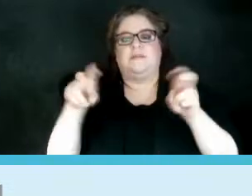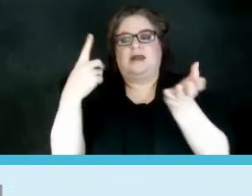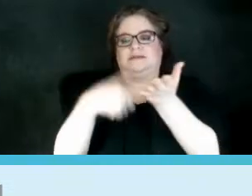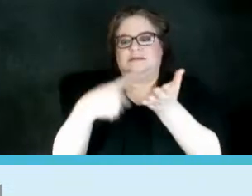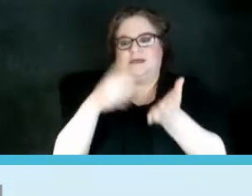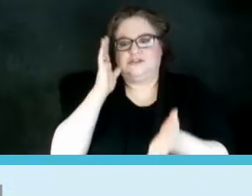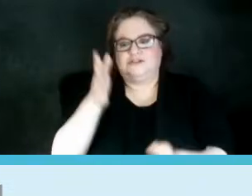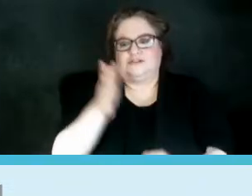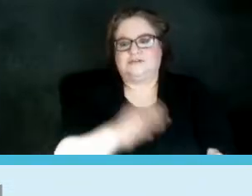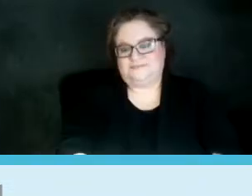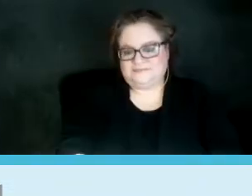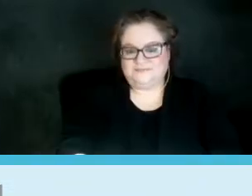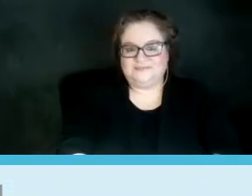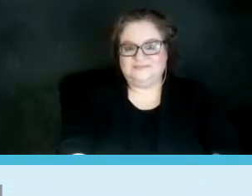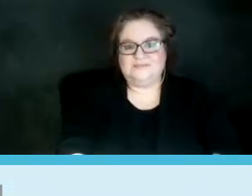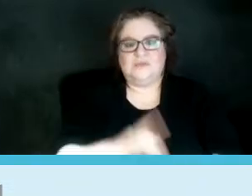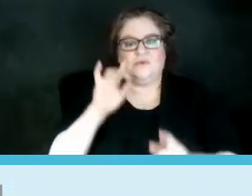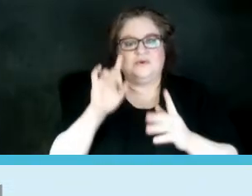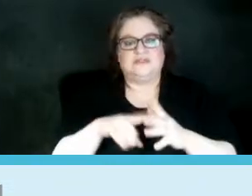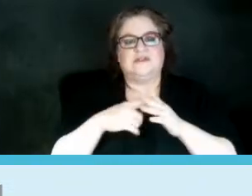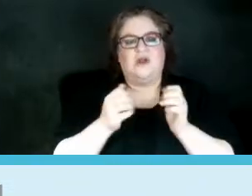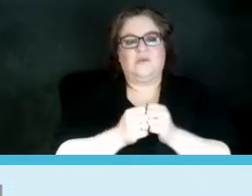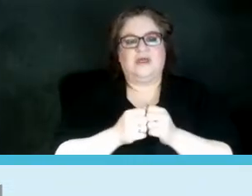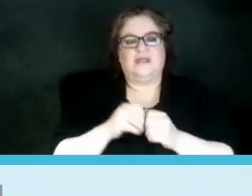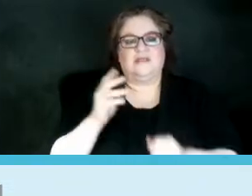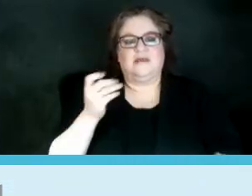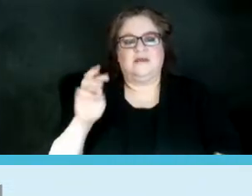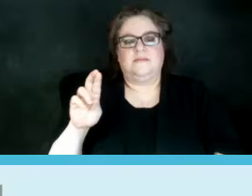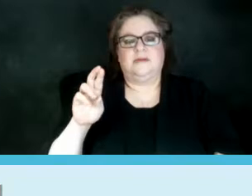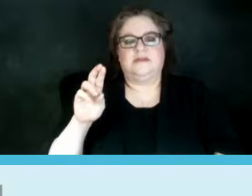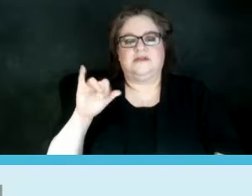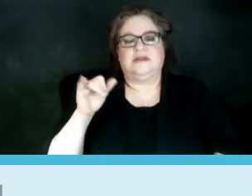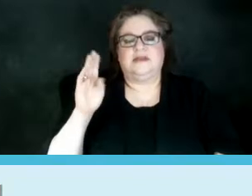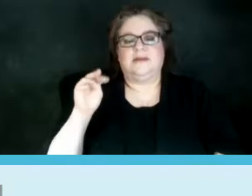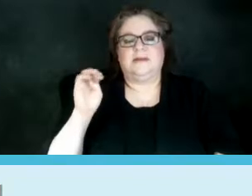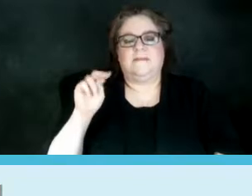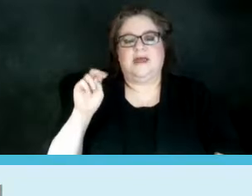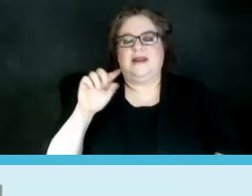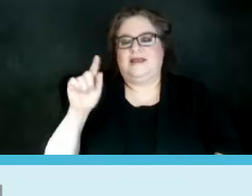discussion. So we'll start with Mr. Jimenez.